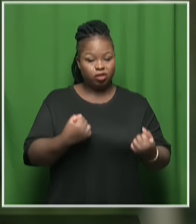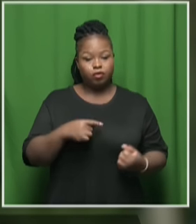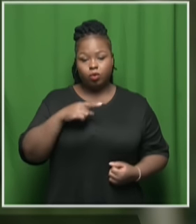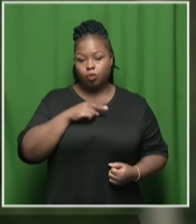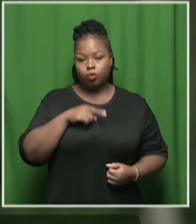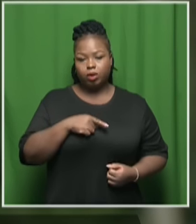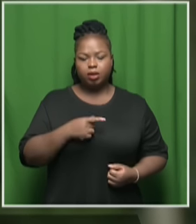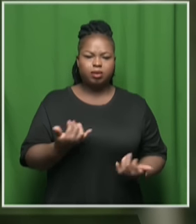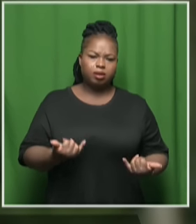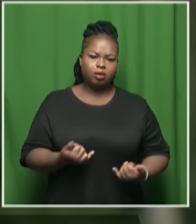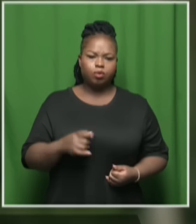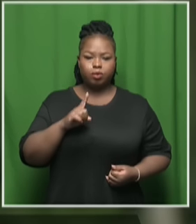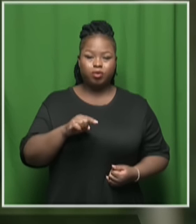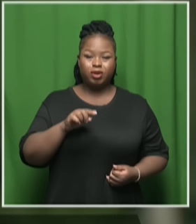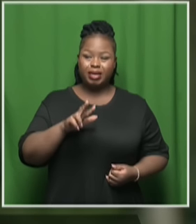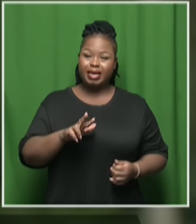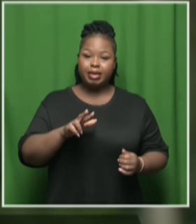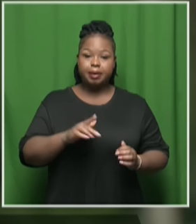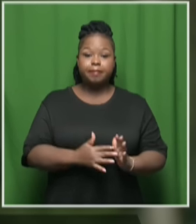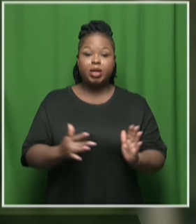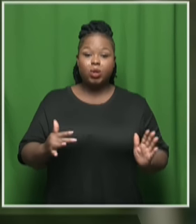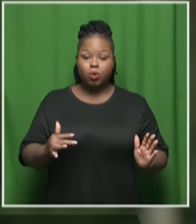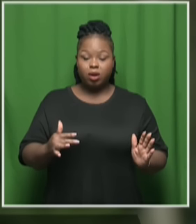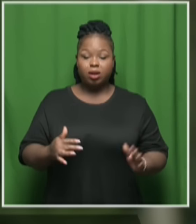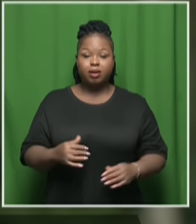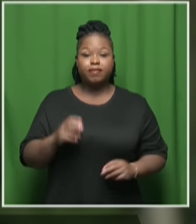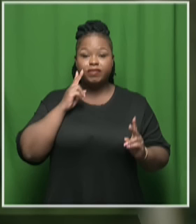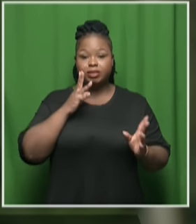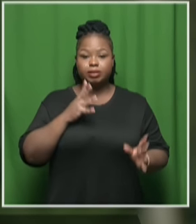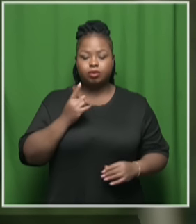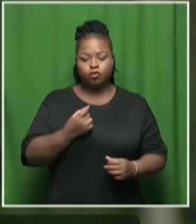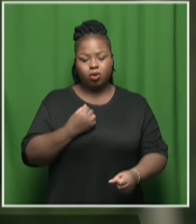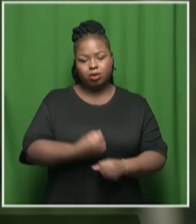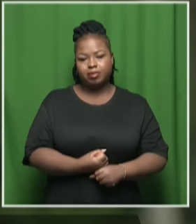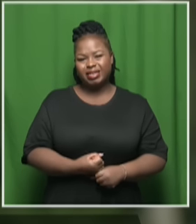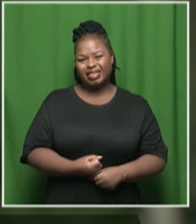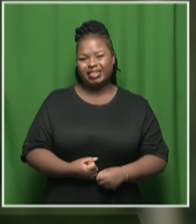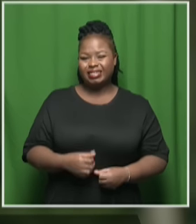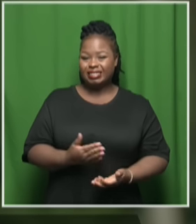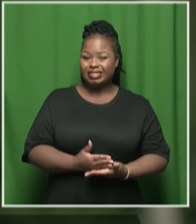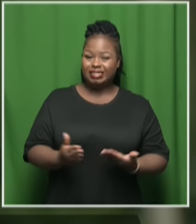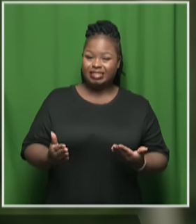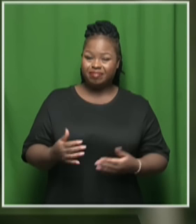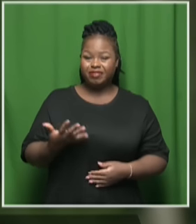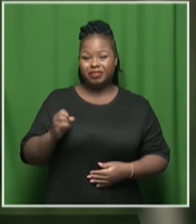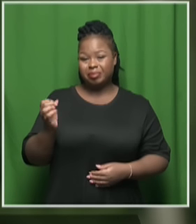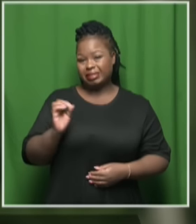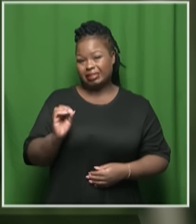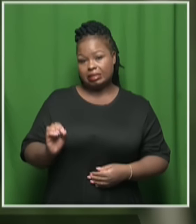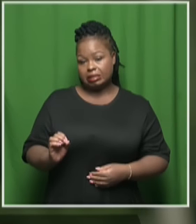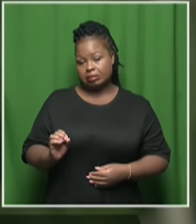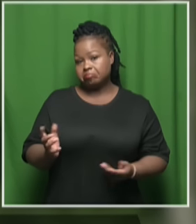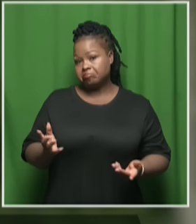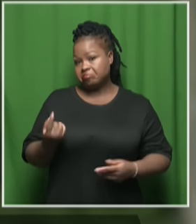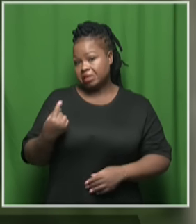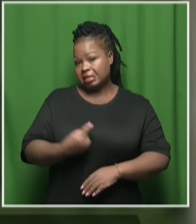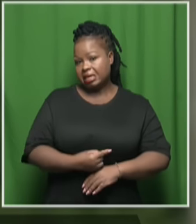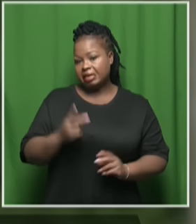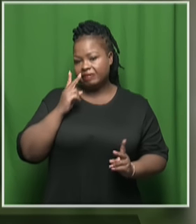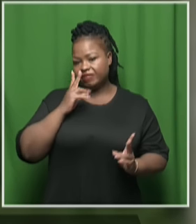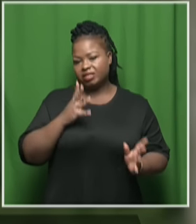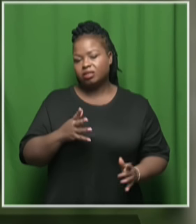Park receiving like 1.8 million visitors per annum, and over half of them being day visitors, you can actually try